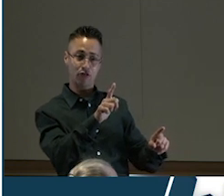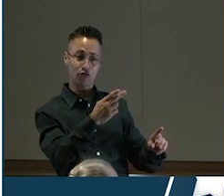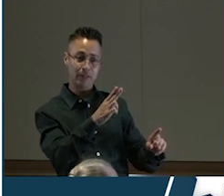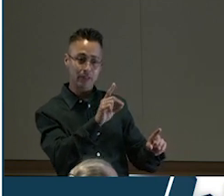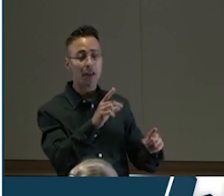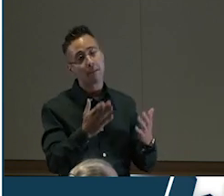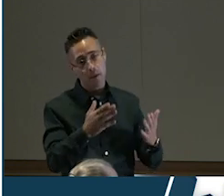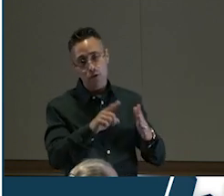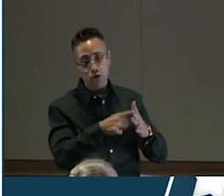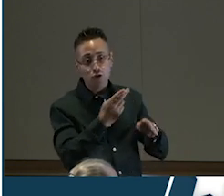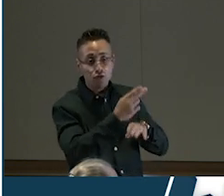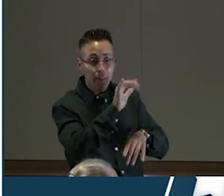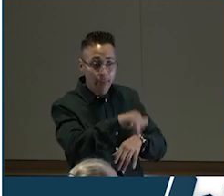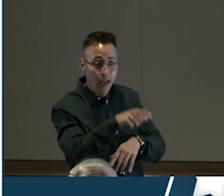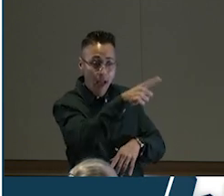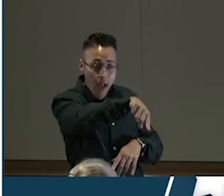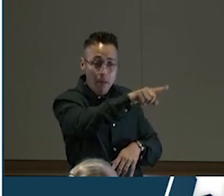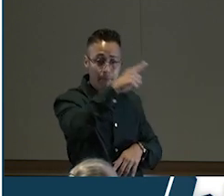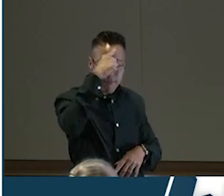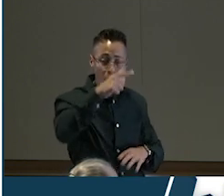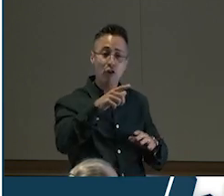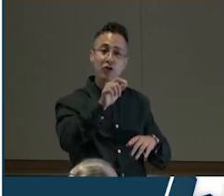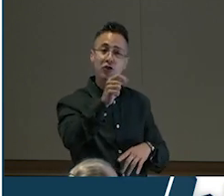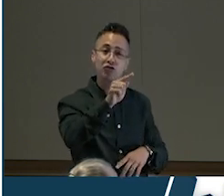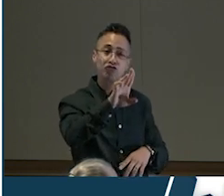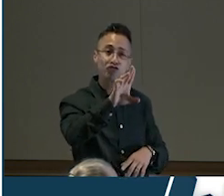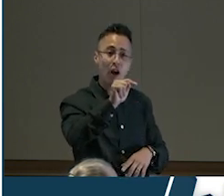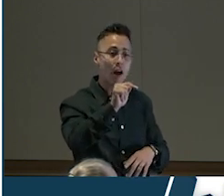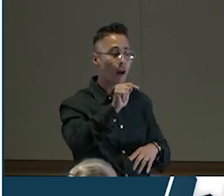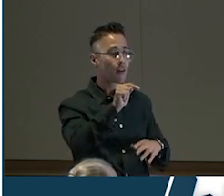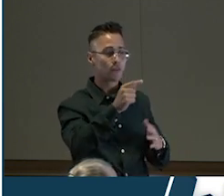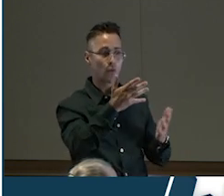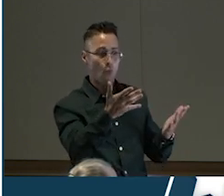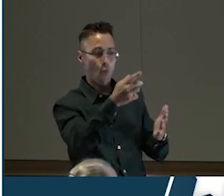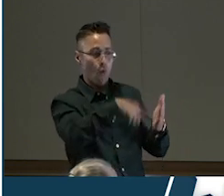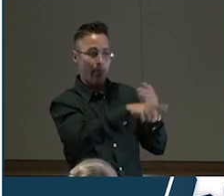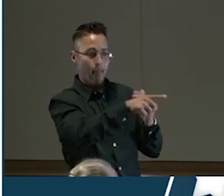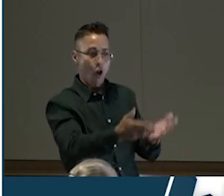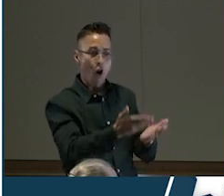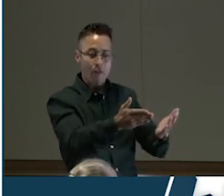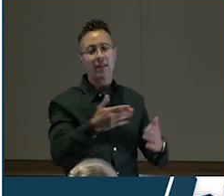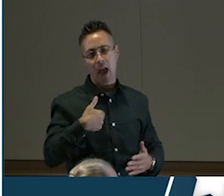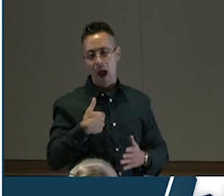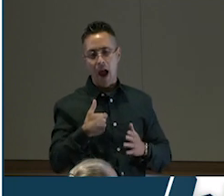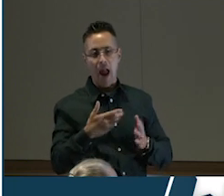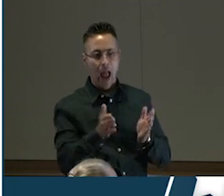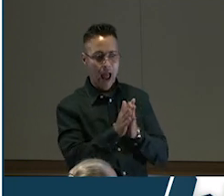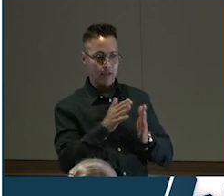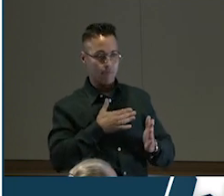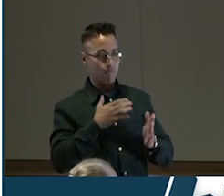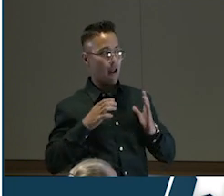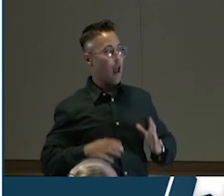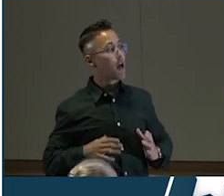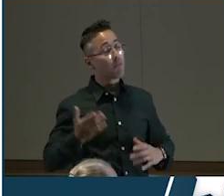using that for the trust work first, and depending on what it will offer. And that's where I just have my clients ask each time. I've had clients where